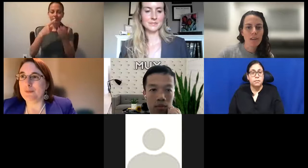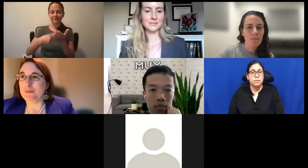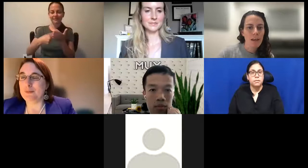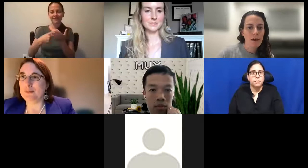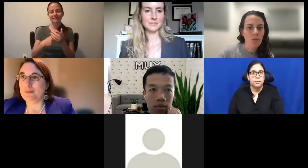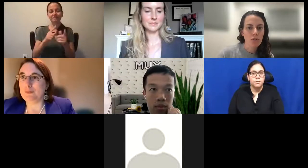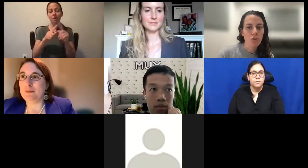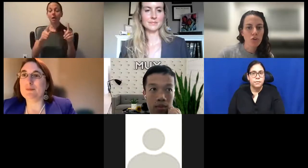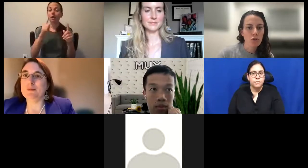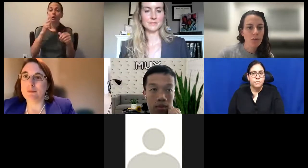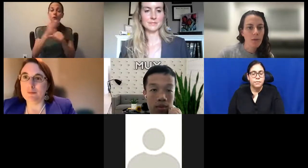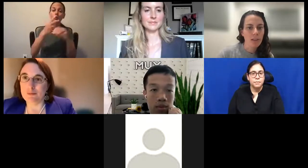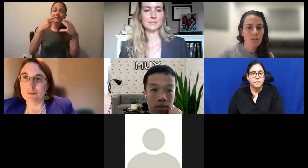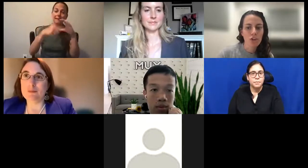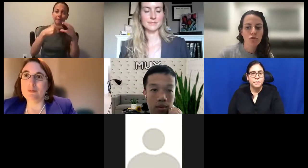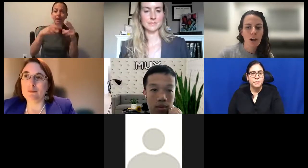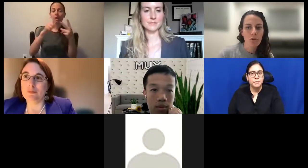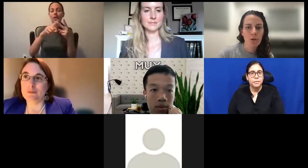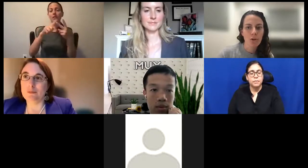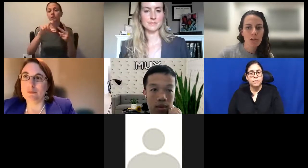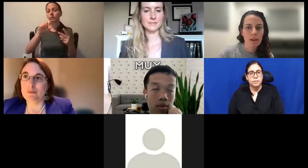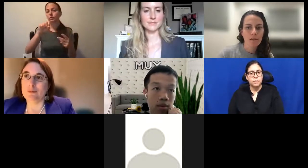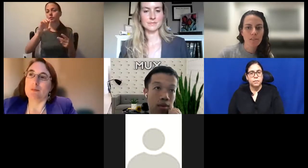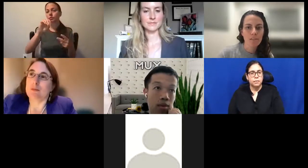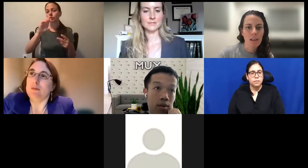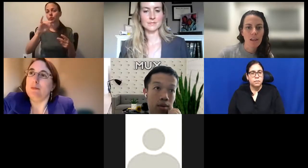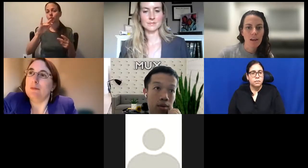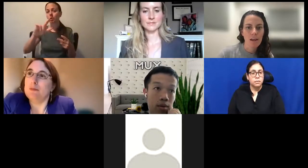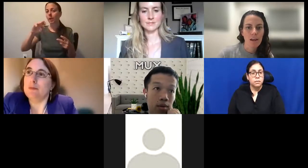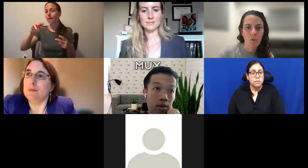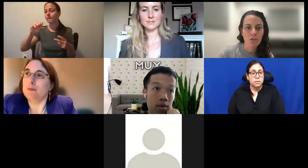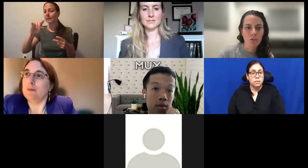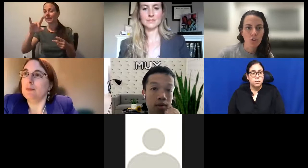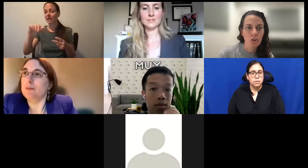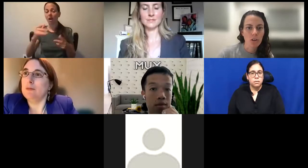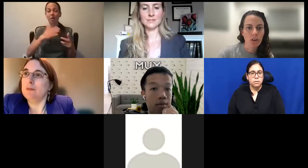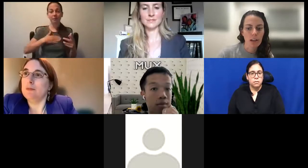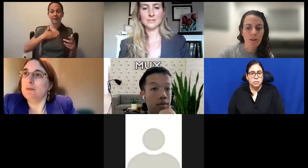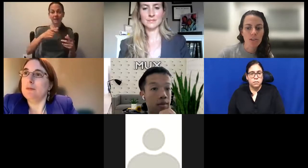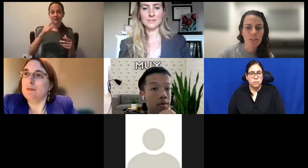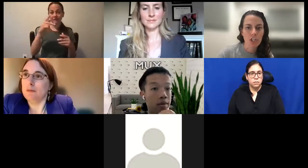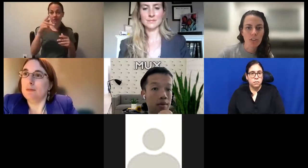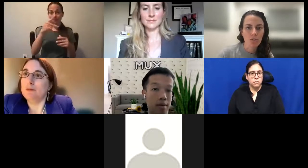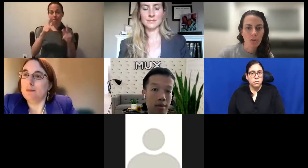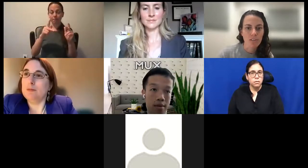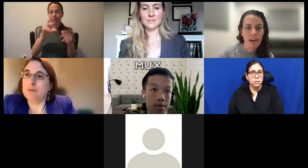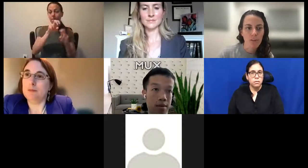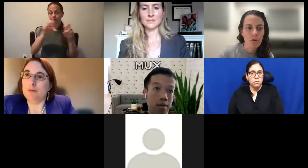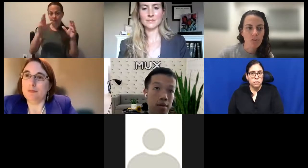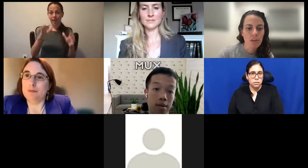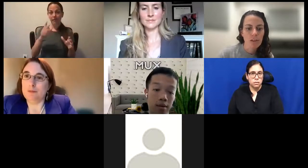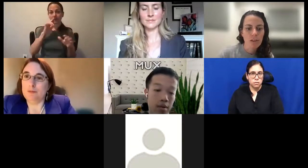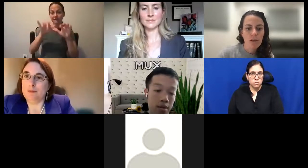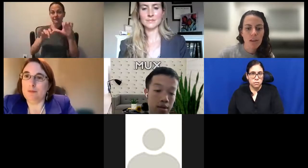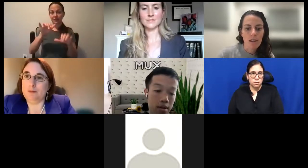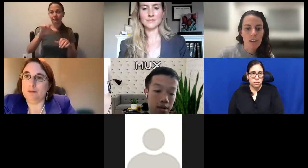up via email or on social. Panelists, can you drop your emails and or social accounts in the chat so folks have